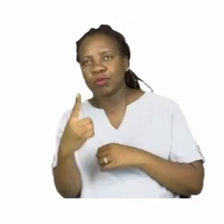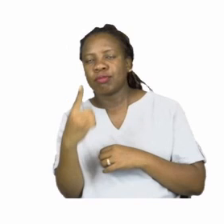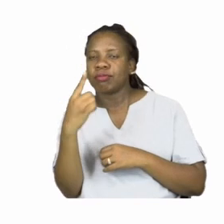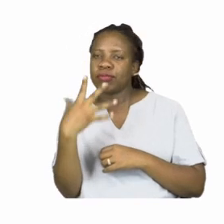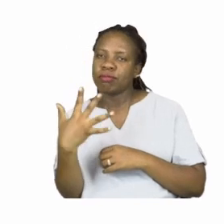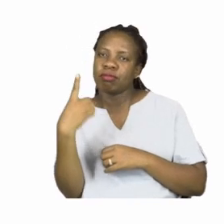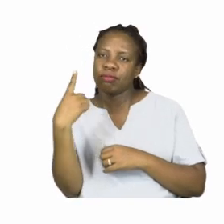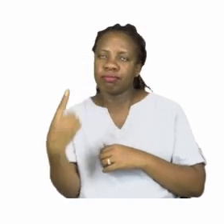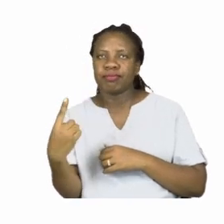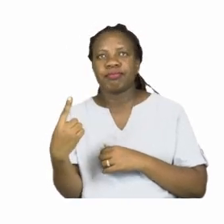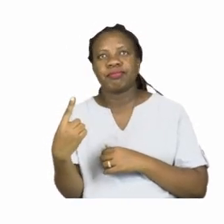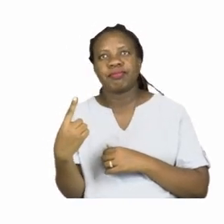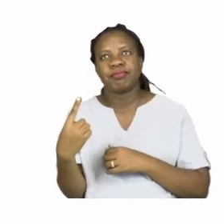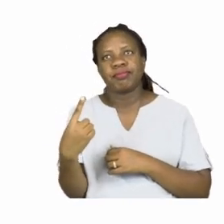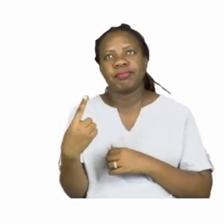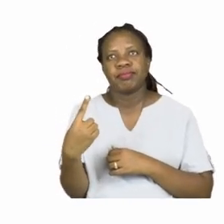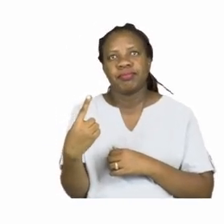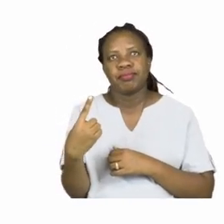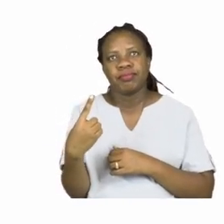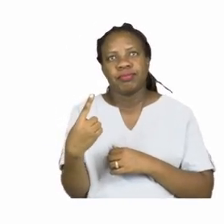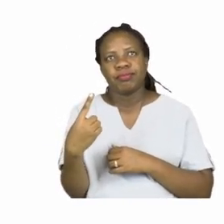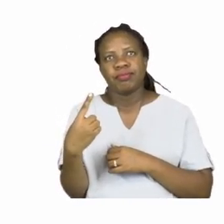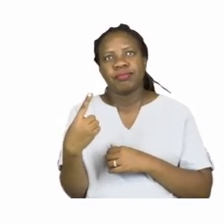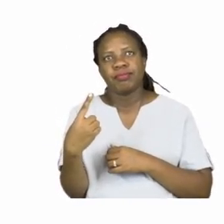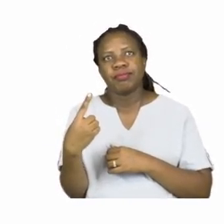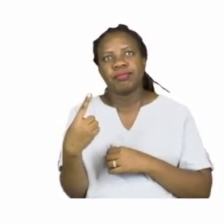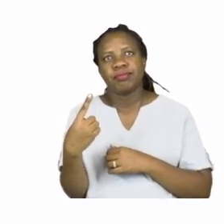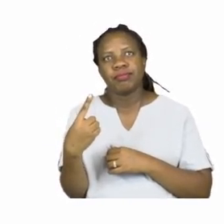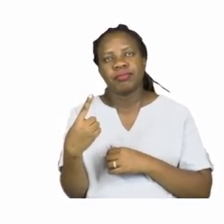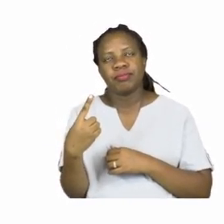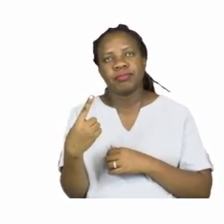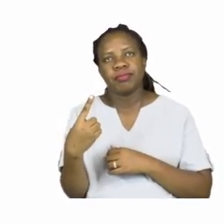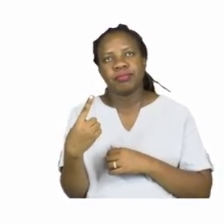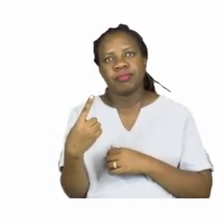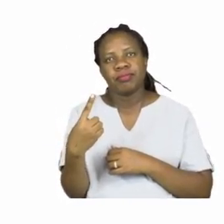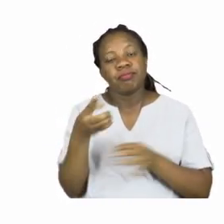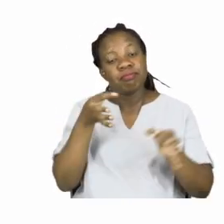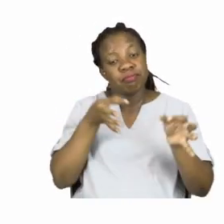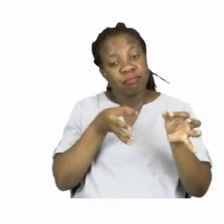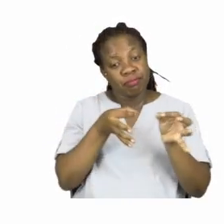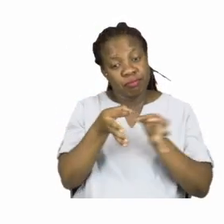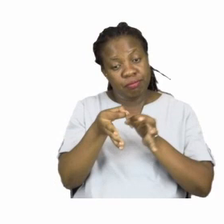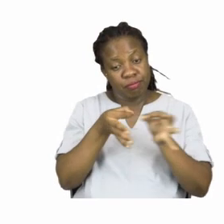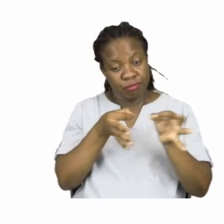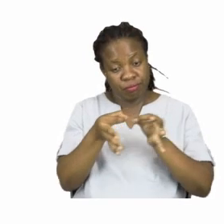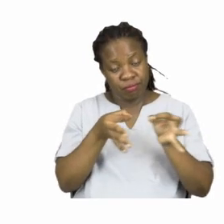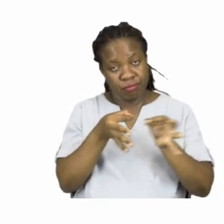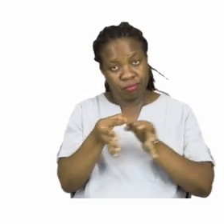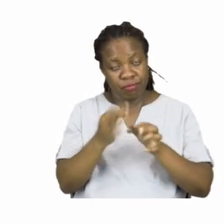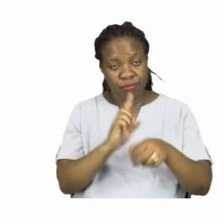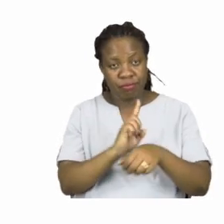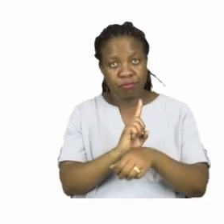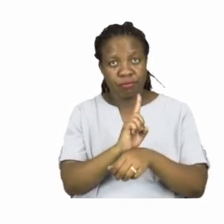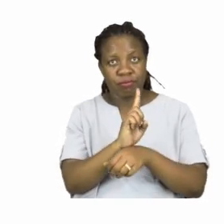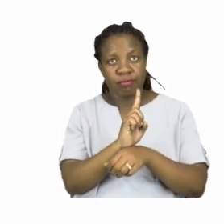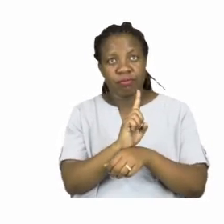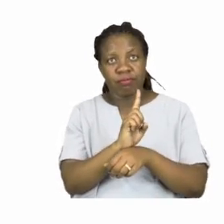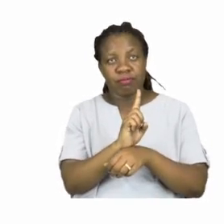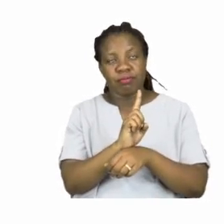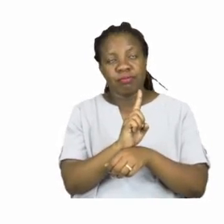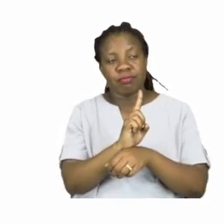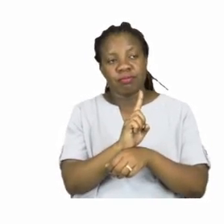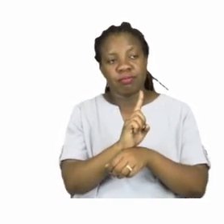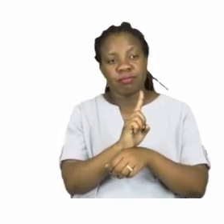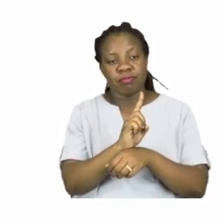151. So, how are we going to do this? Well, let me try and help you by telling you how you know the